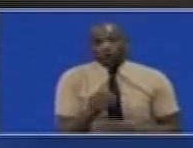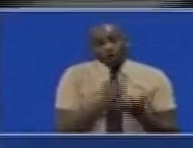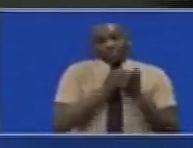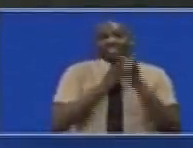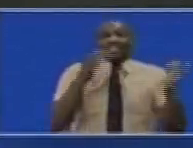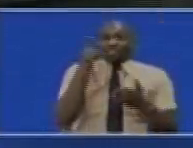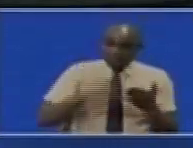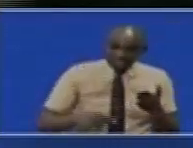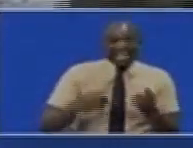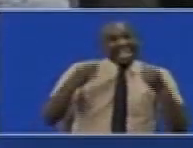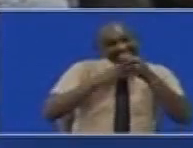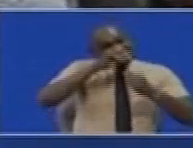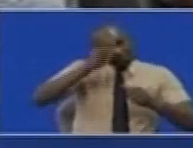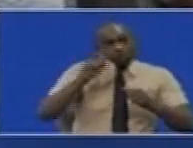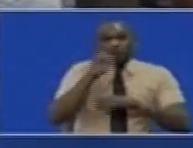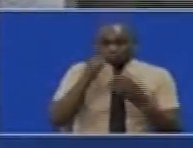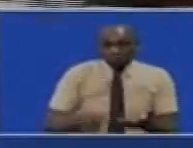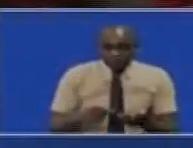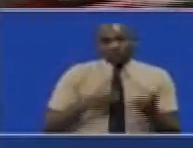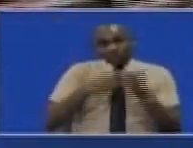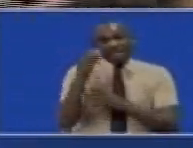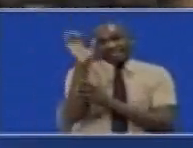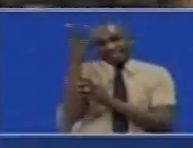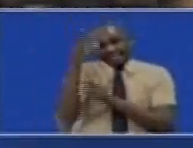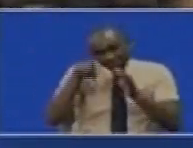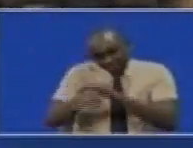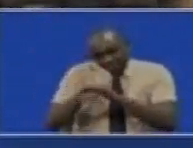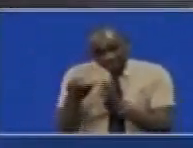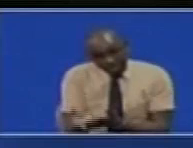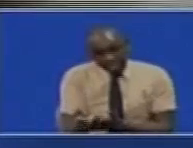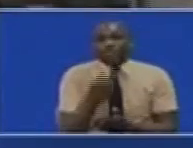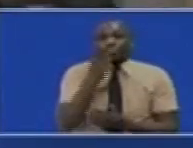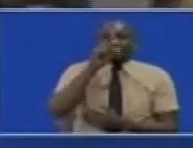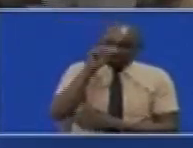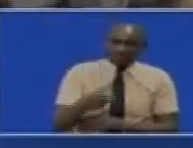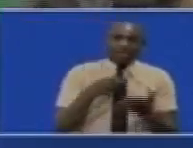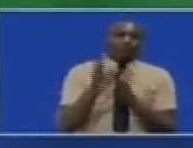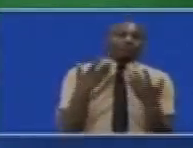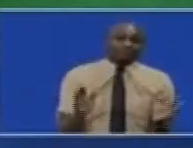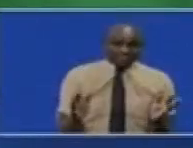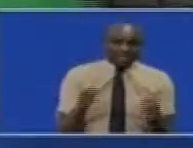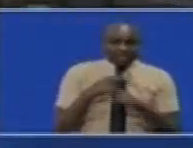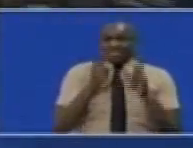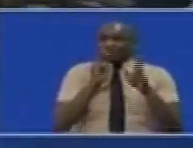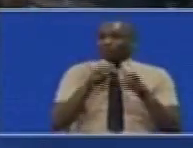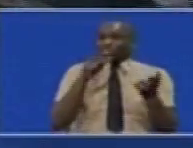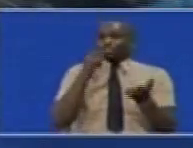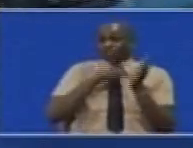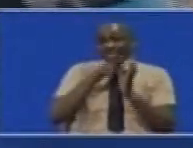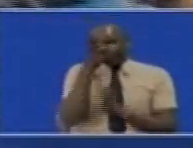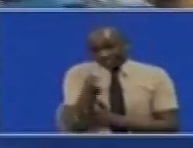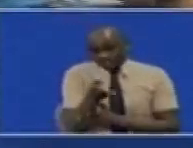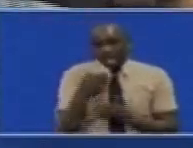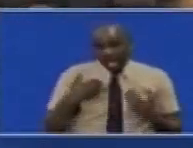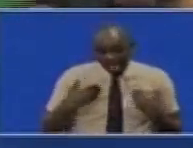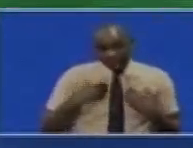General says 8 million was spent on buying tree seedlings. 200,000 of them were bought. According to the report, the project was kept under the